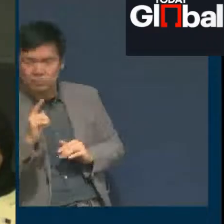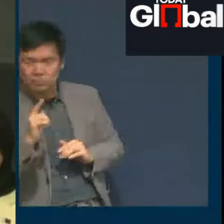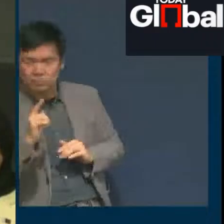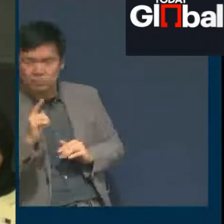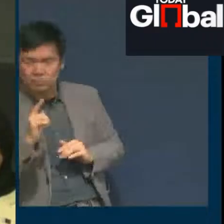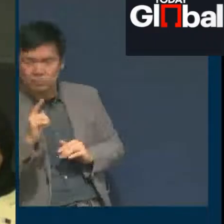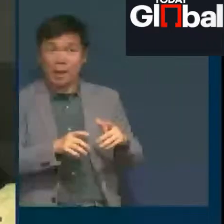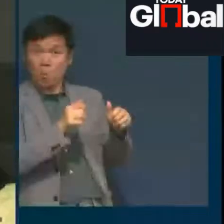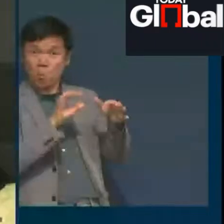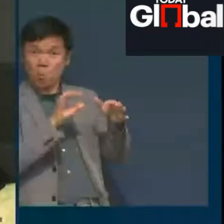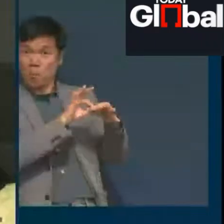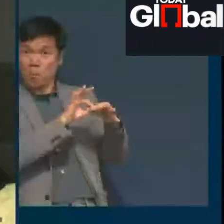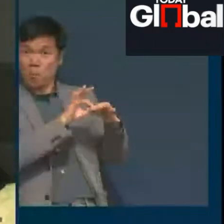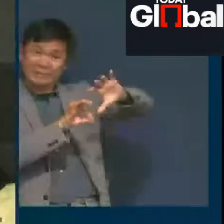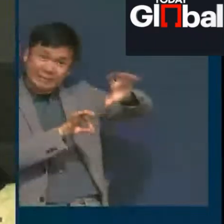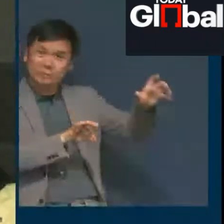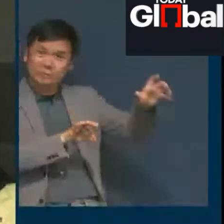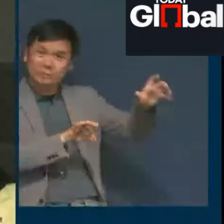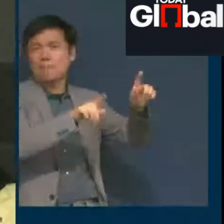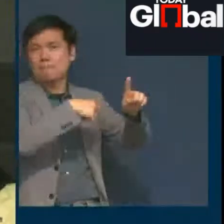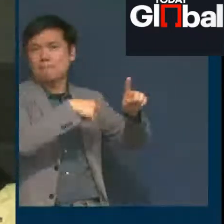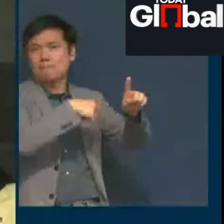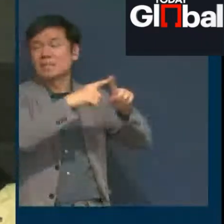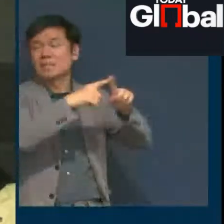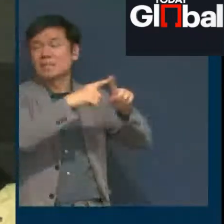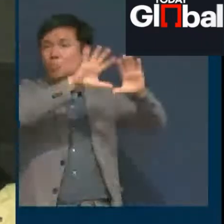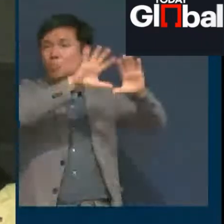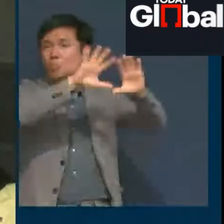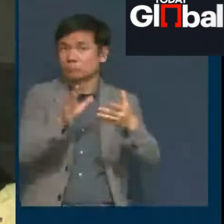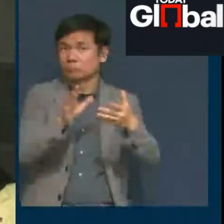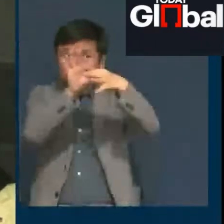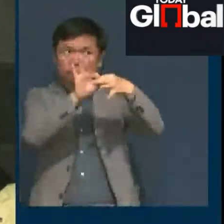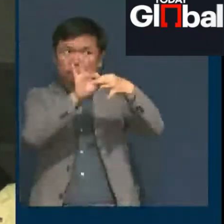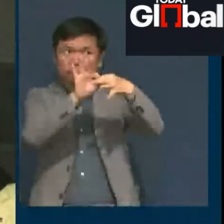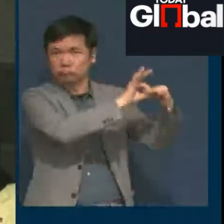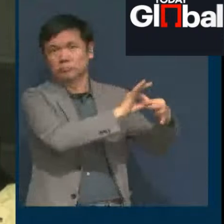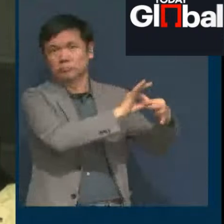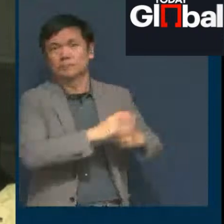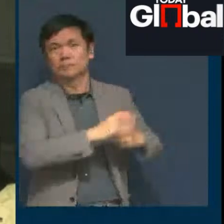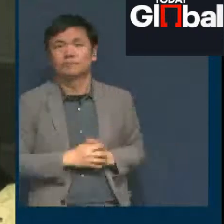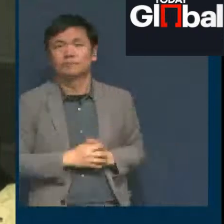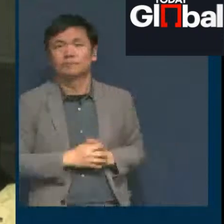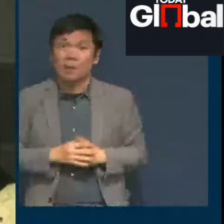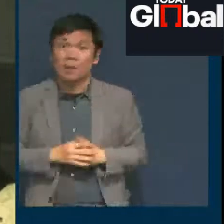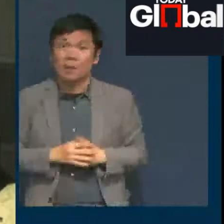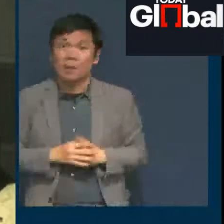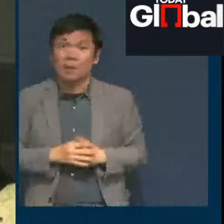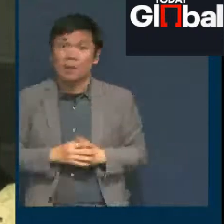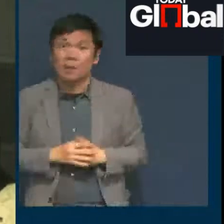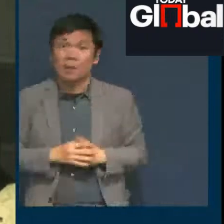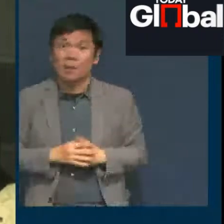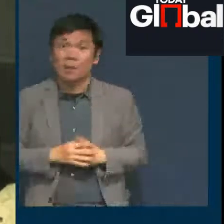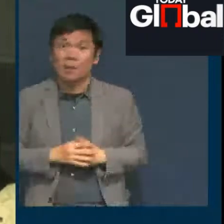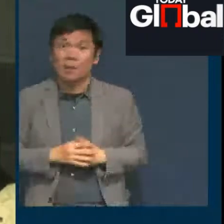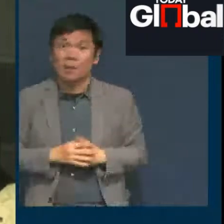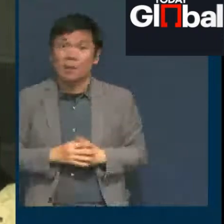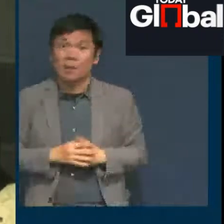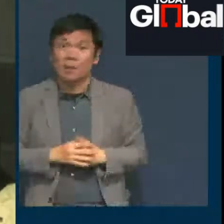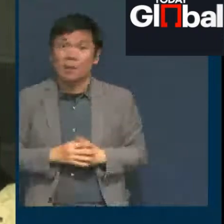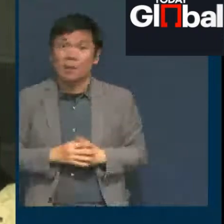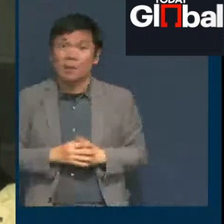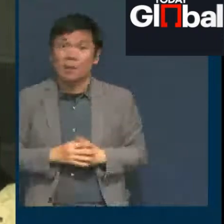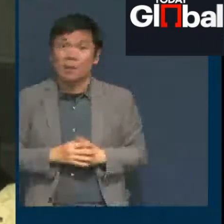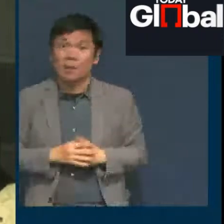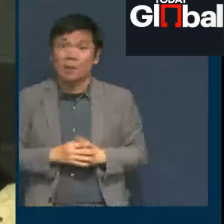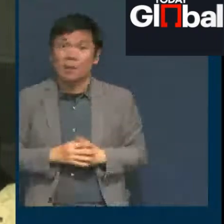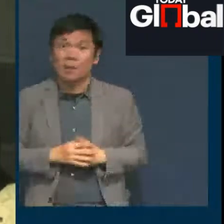working closely with regional and international partners in order to ensure that there's a respect of the rights of